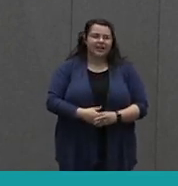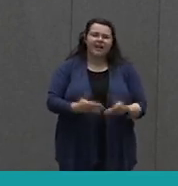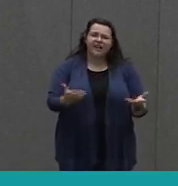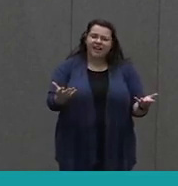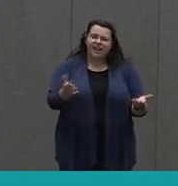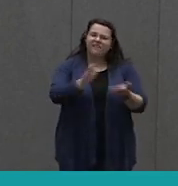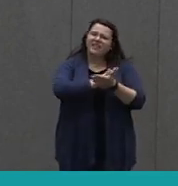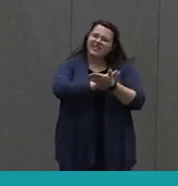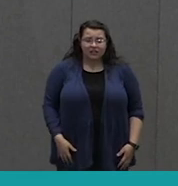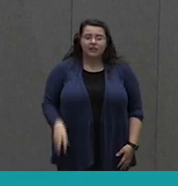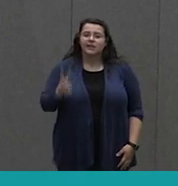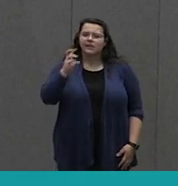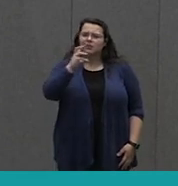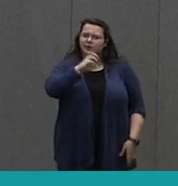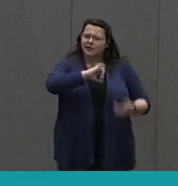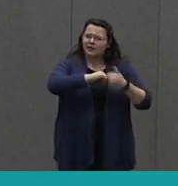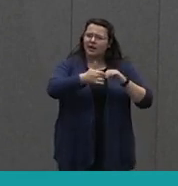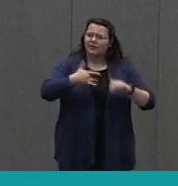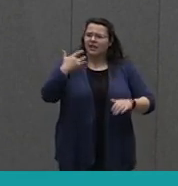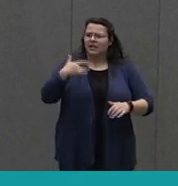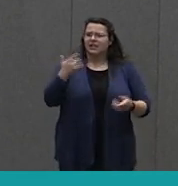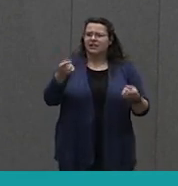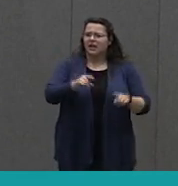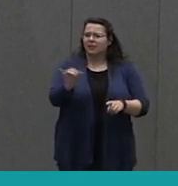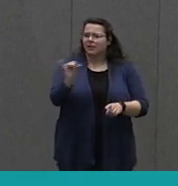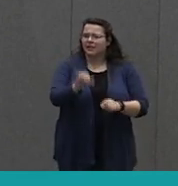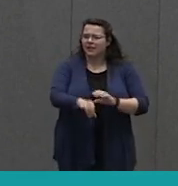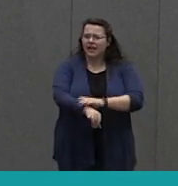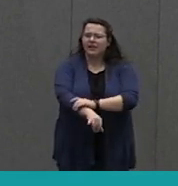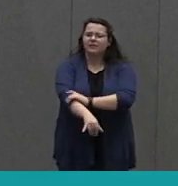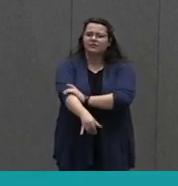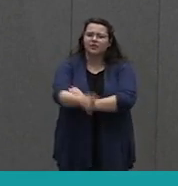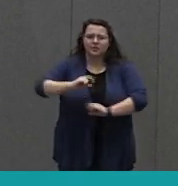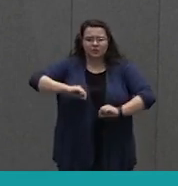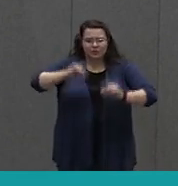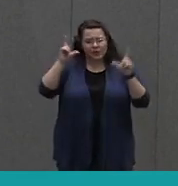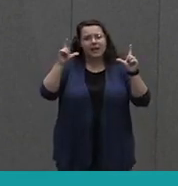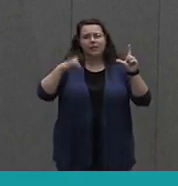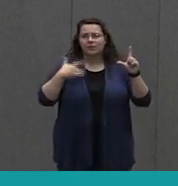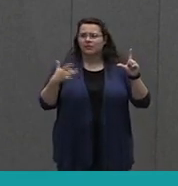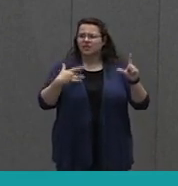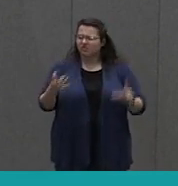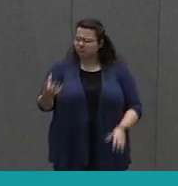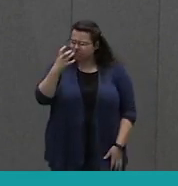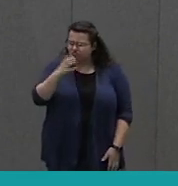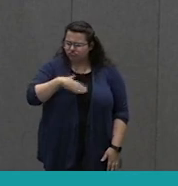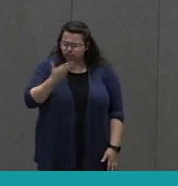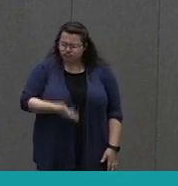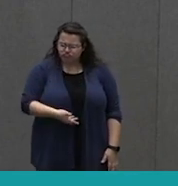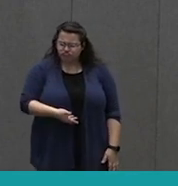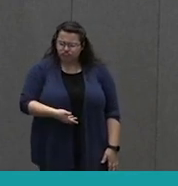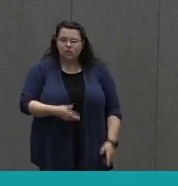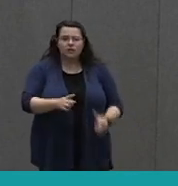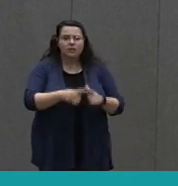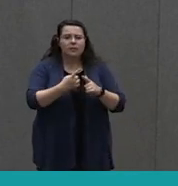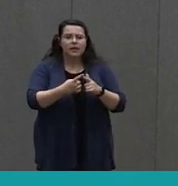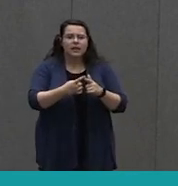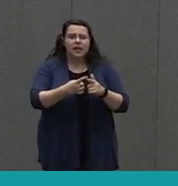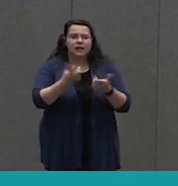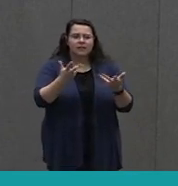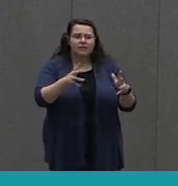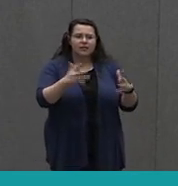said. "Yes, but everyone is sometimes grumpy," Stripe said gently.